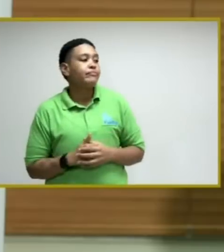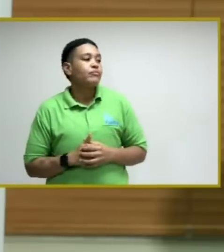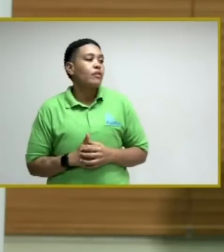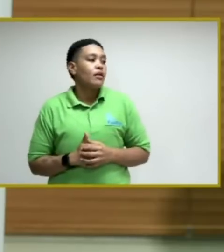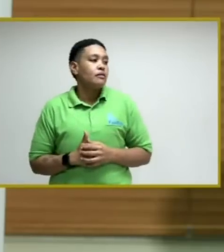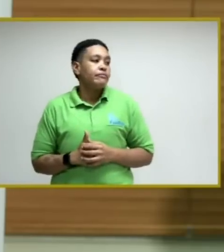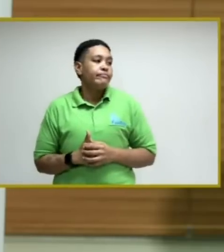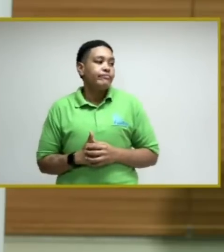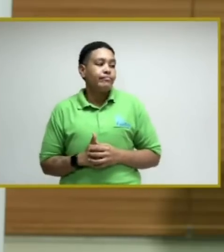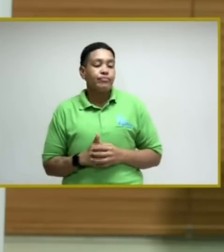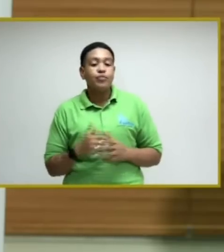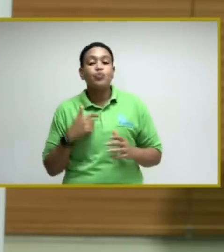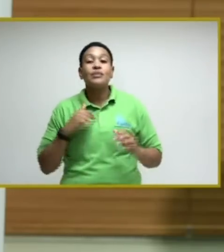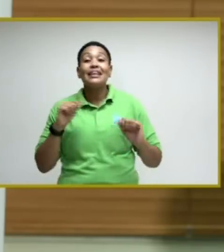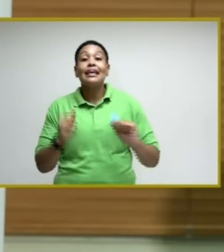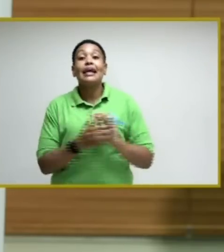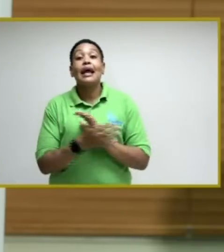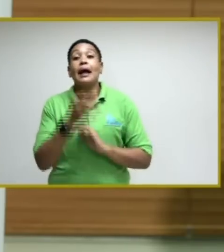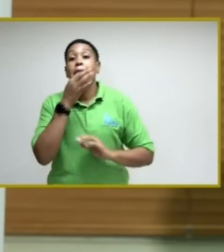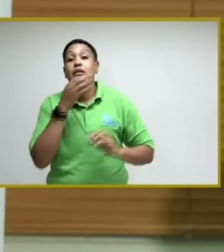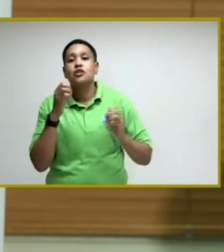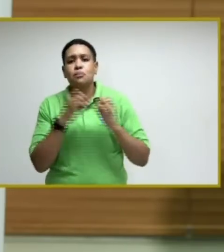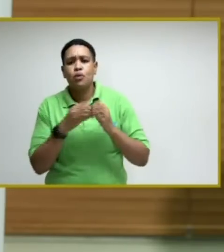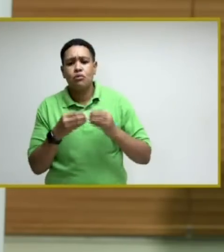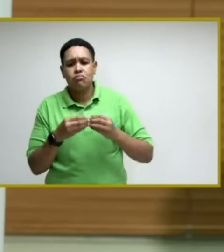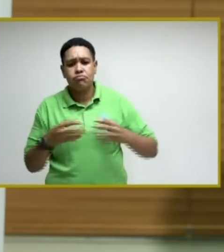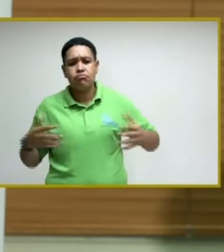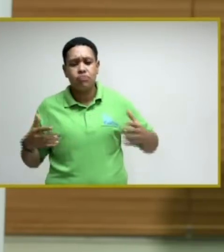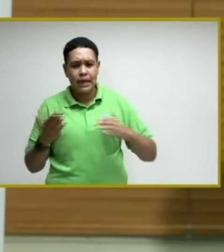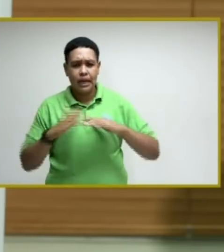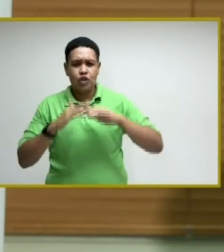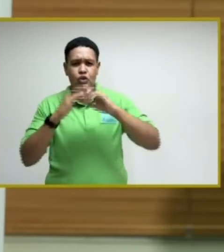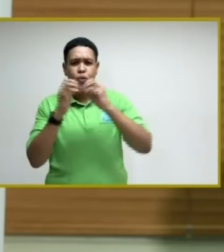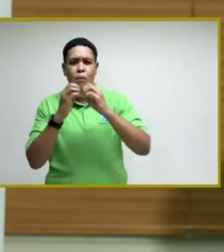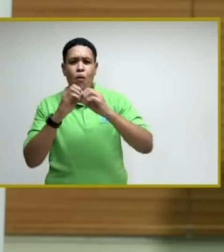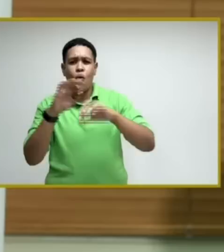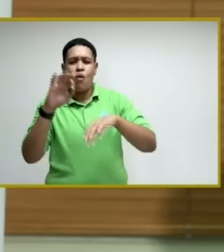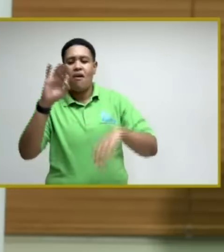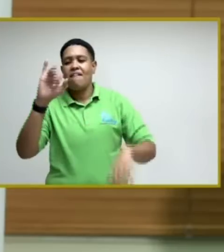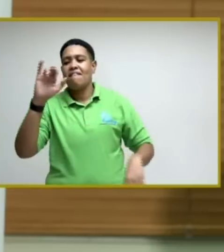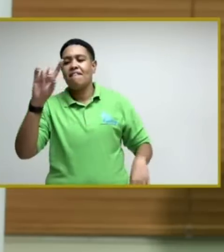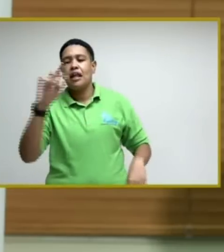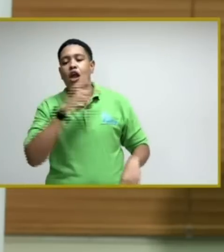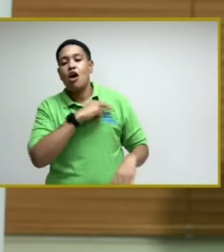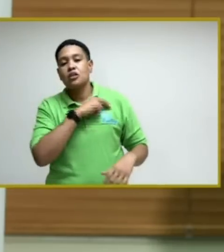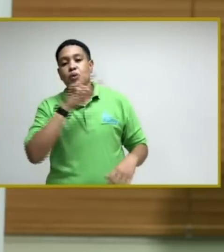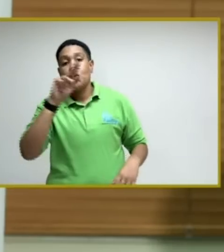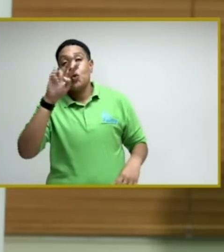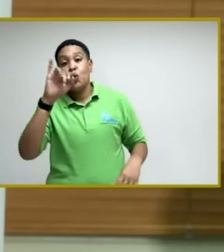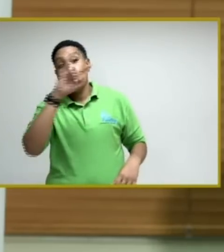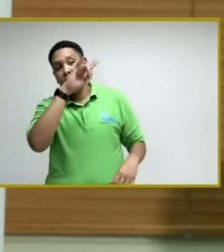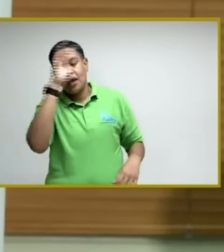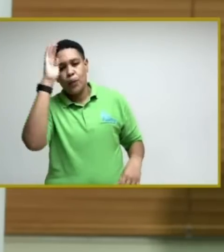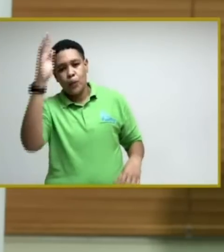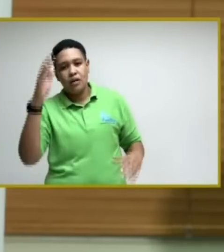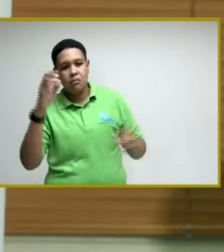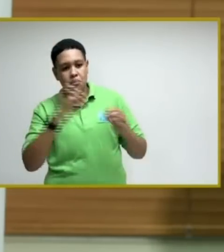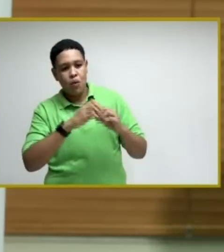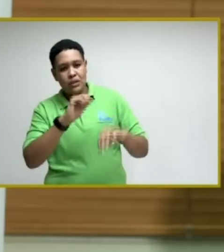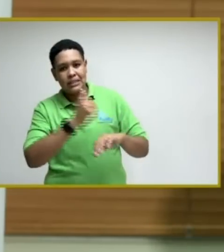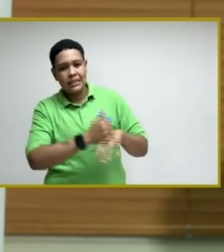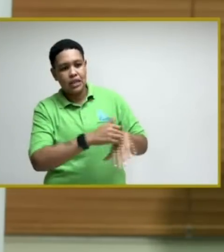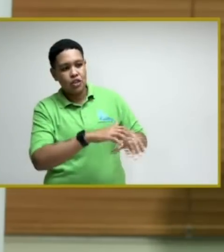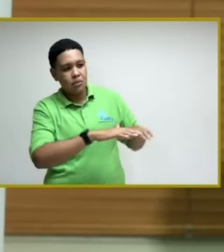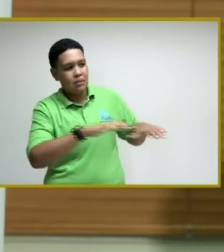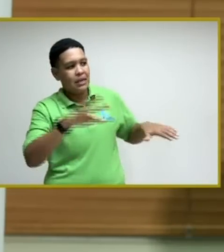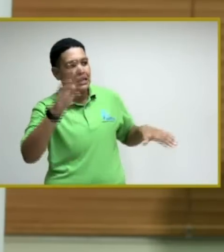out capacity, which is another positive, with additional field hospitals. The University Hospital of the West Indies is building